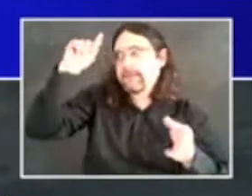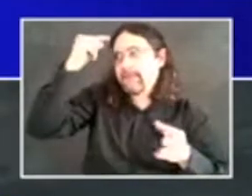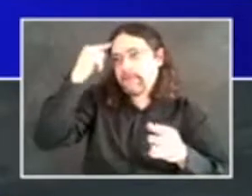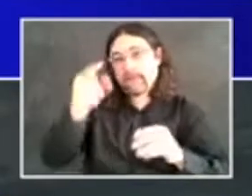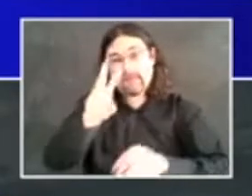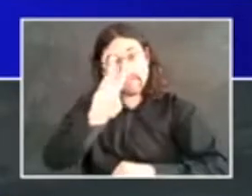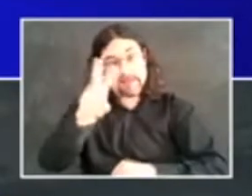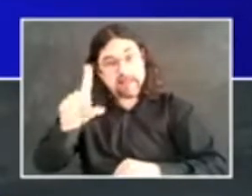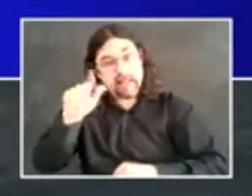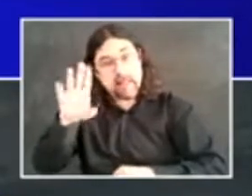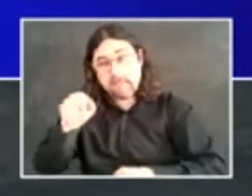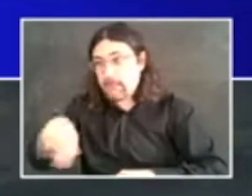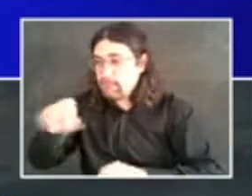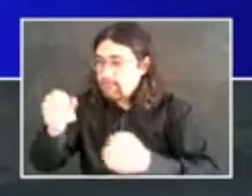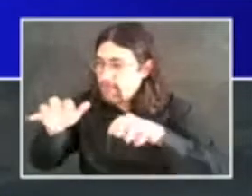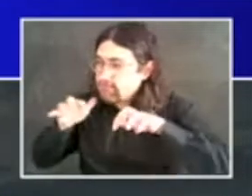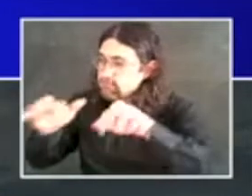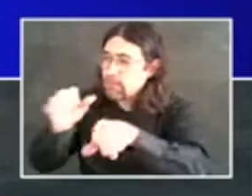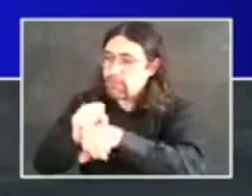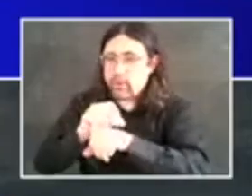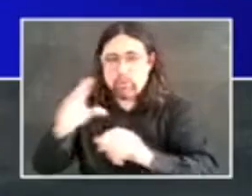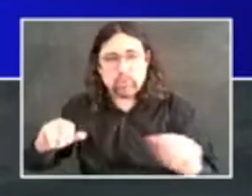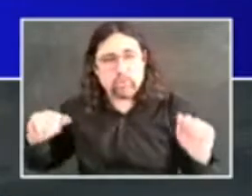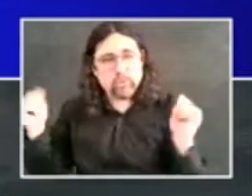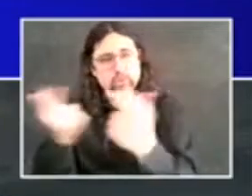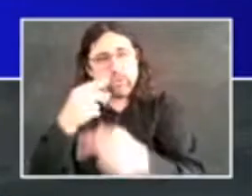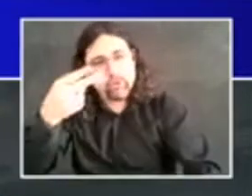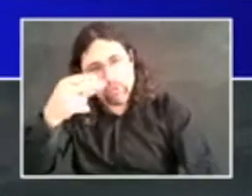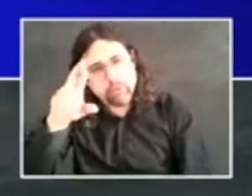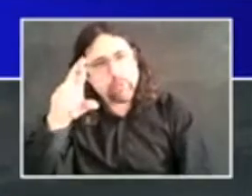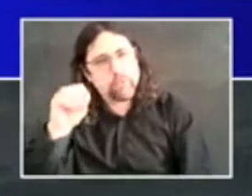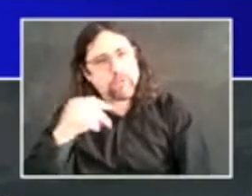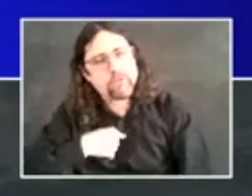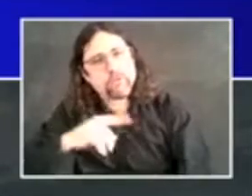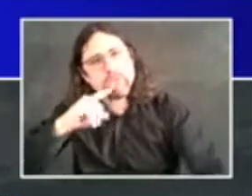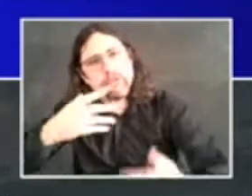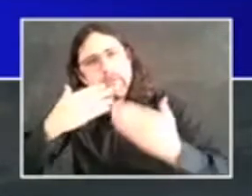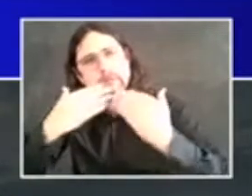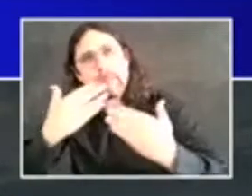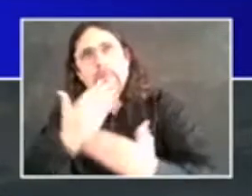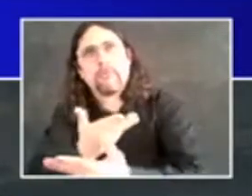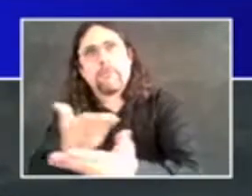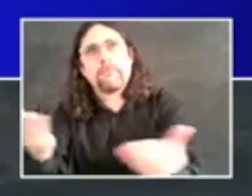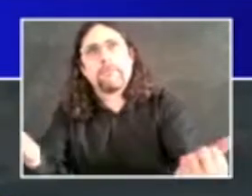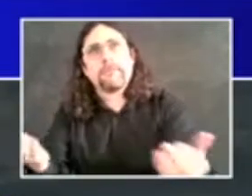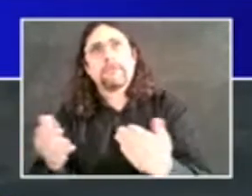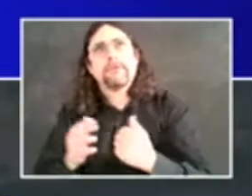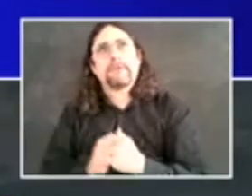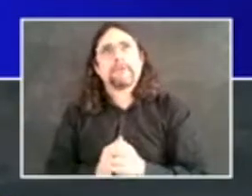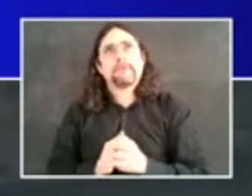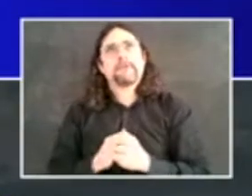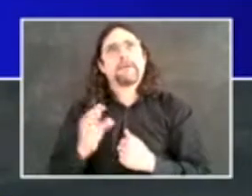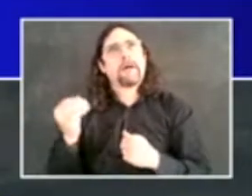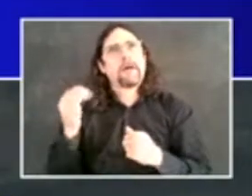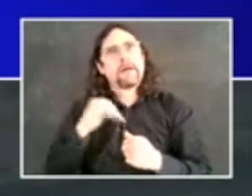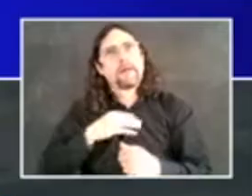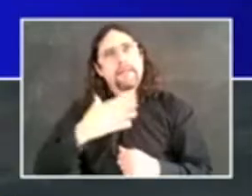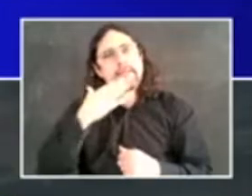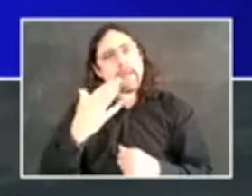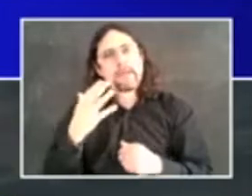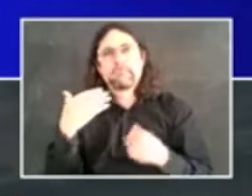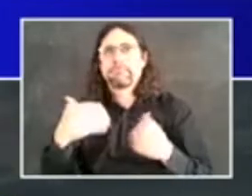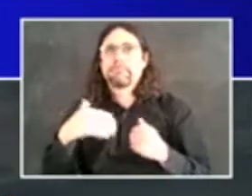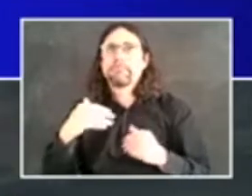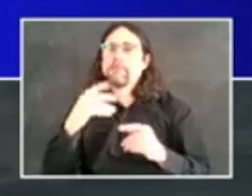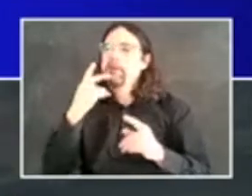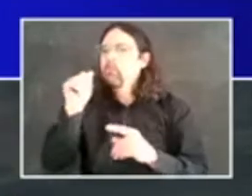but I want to especially thank those who've worked in our public labs. So first of all, at the New York City Department of Health, the Public